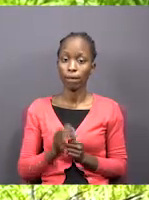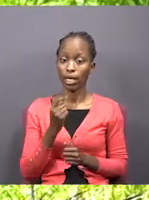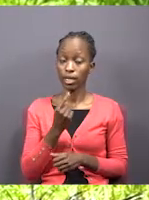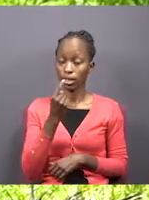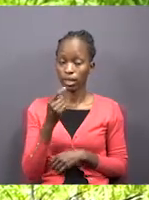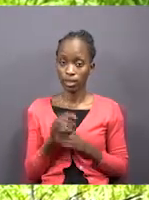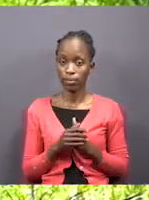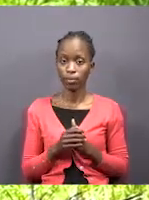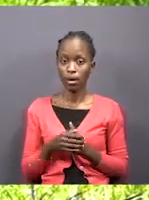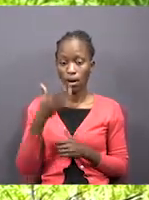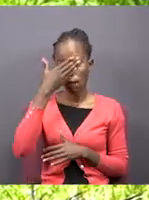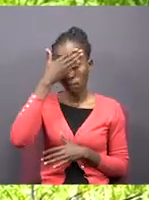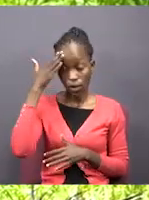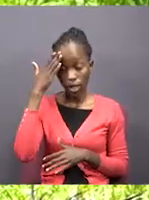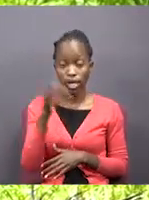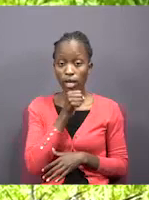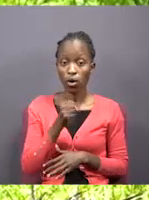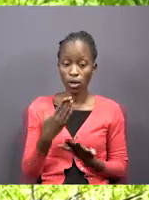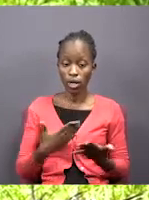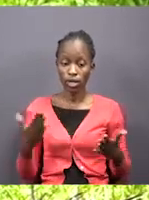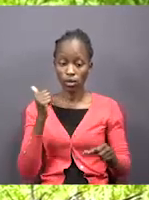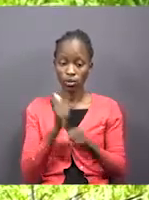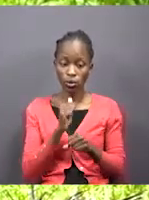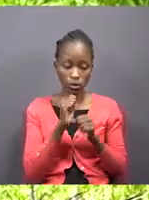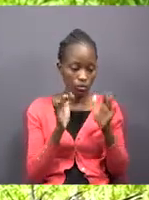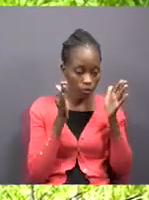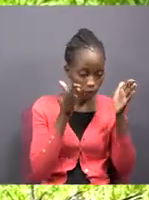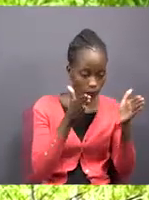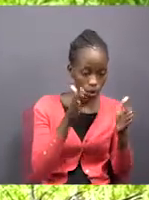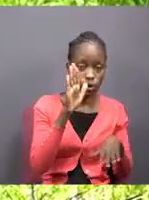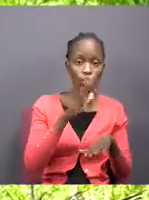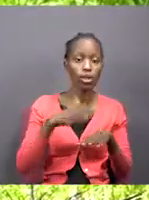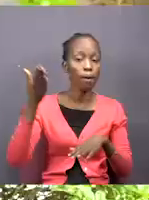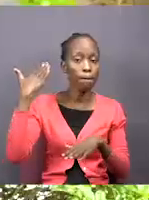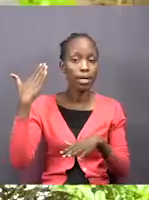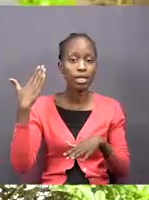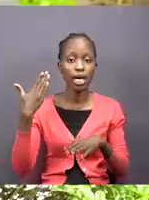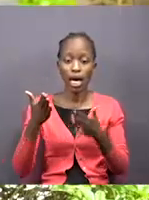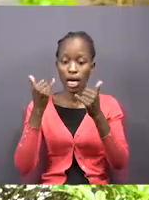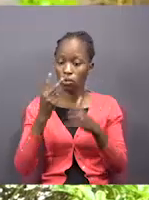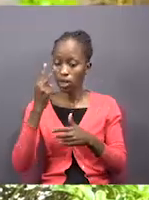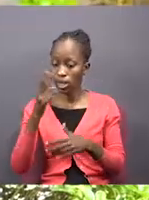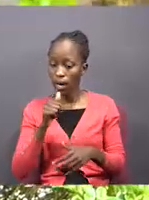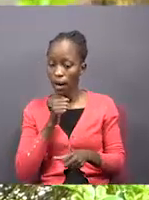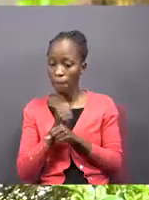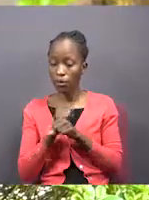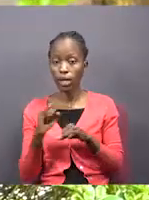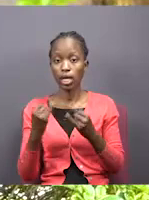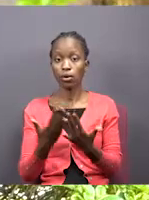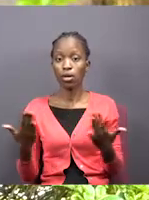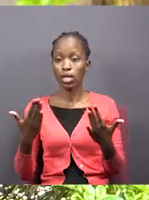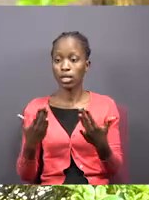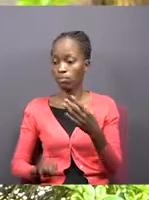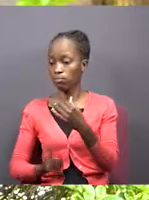Amen. It says, forget the former things, do not dwell on the past. Now it's see, I am doing a new